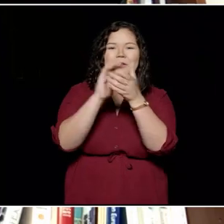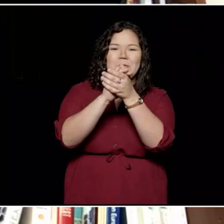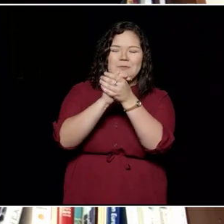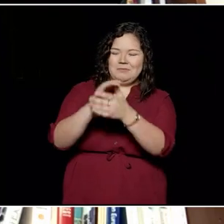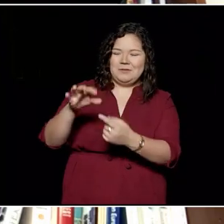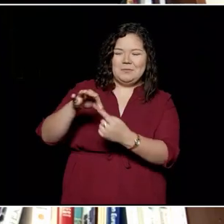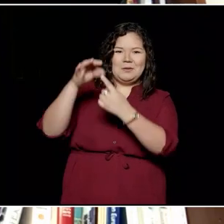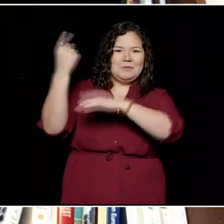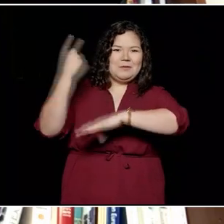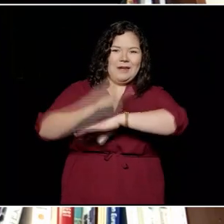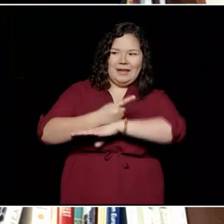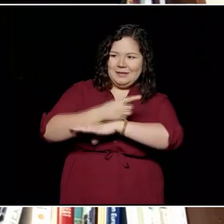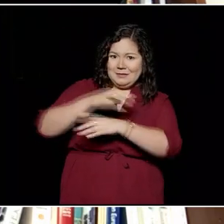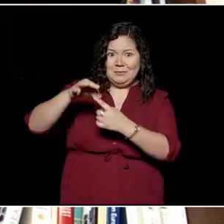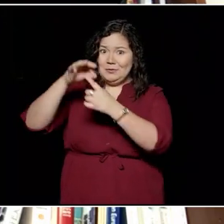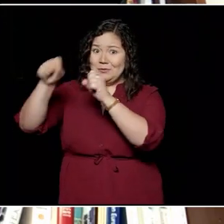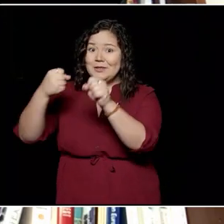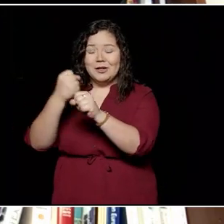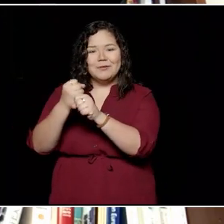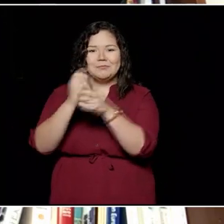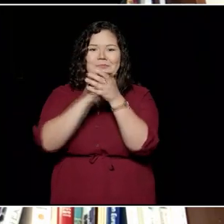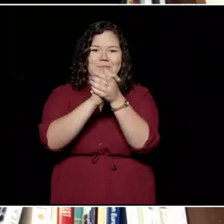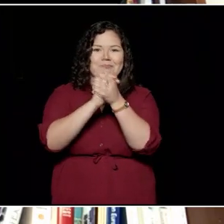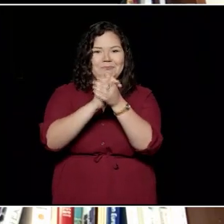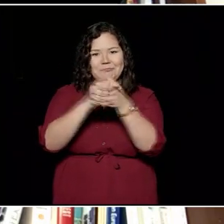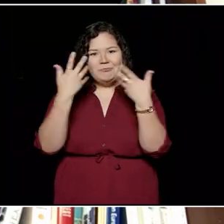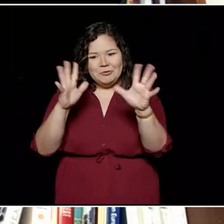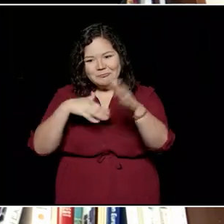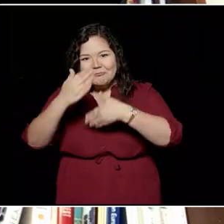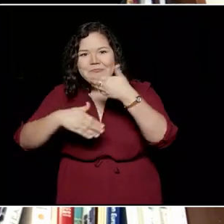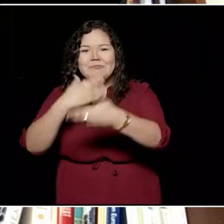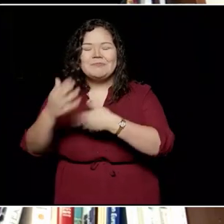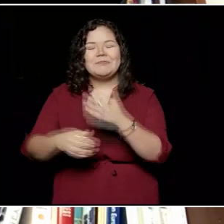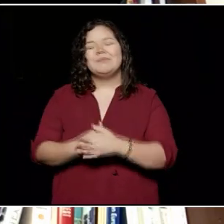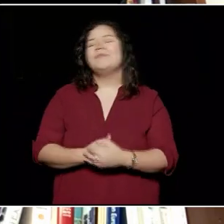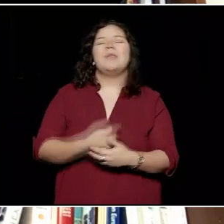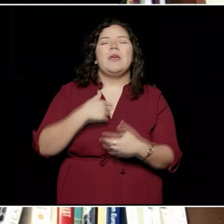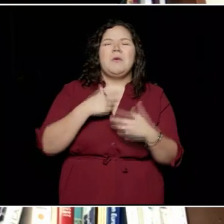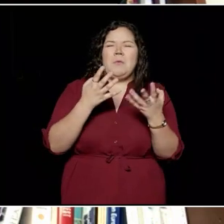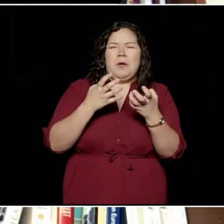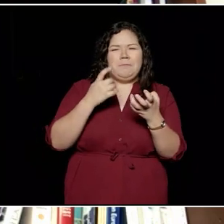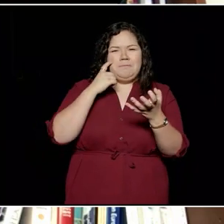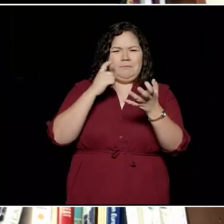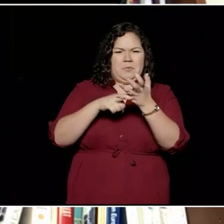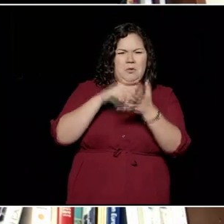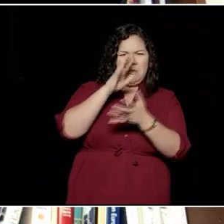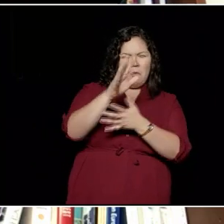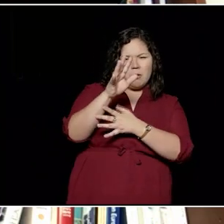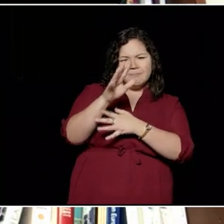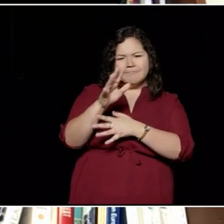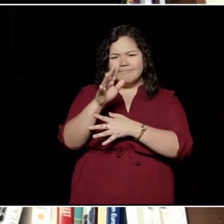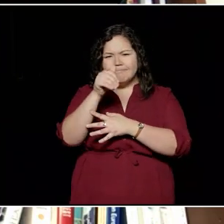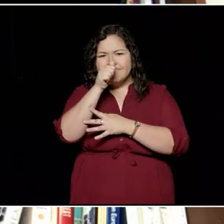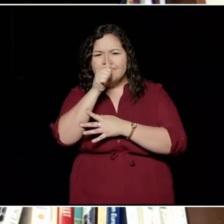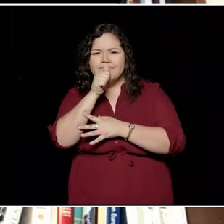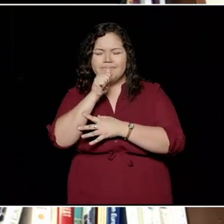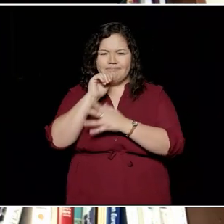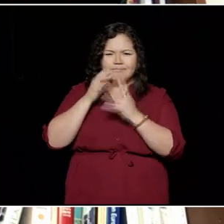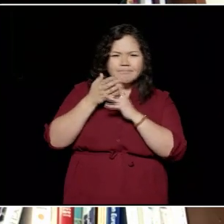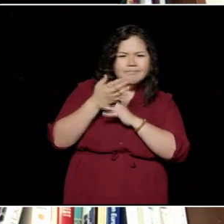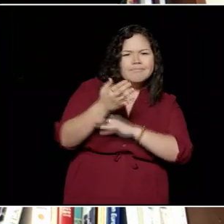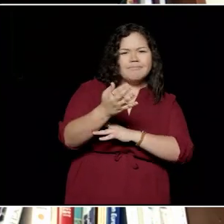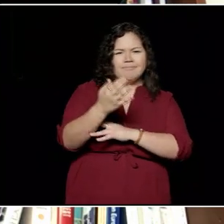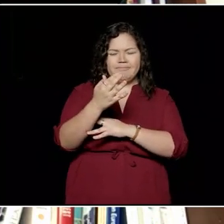day and in this special year. I also want to acknowledge your resilience and your strength of character as you've